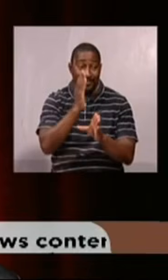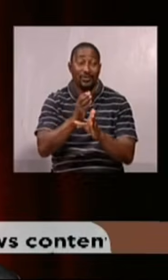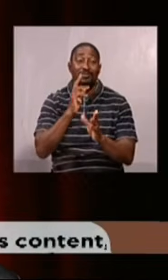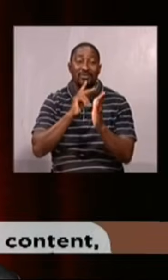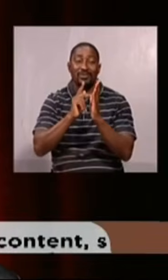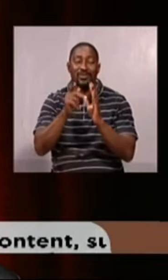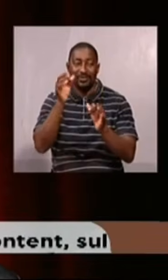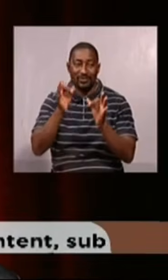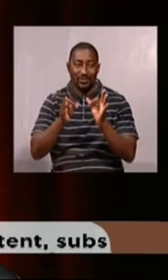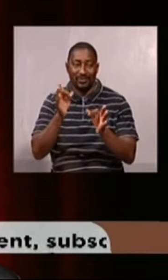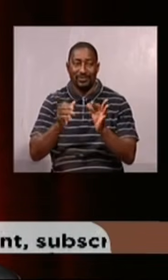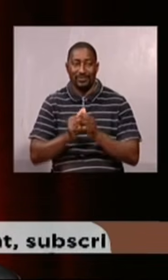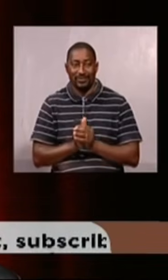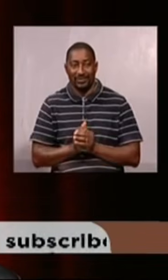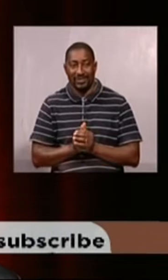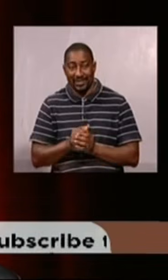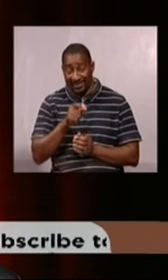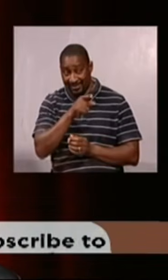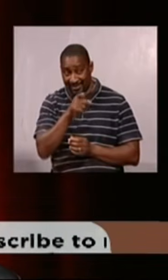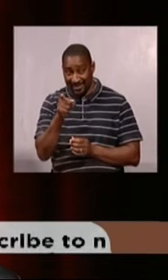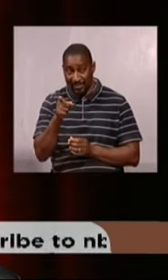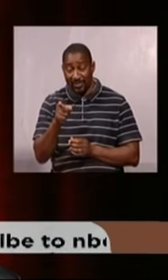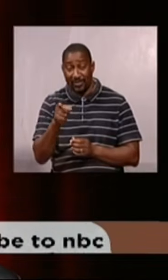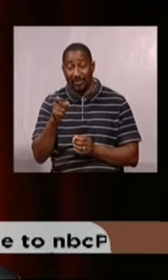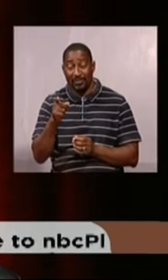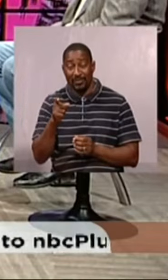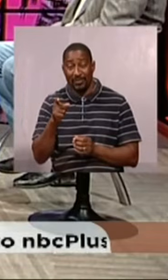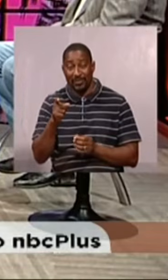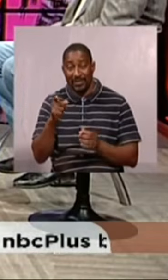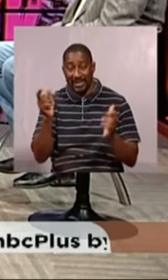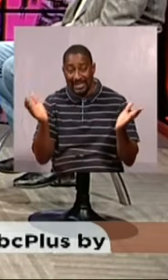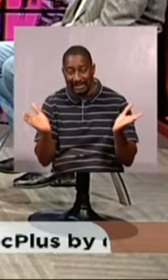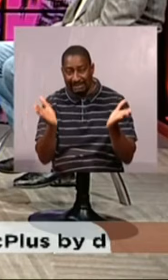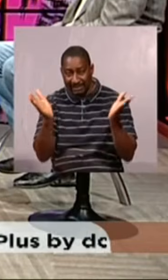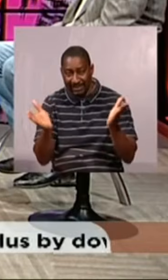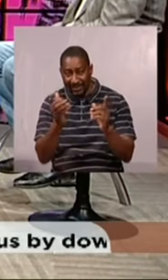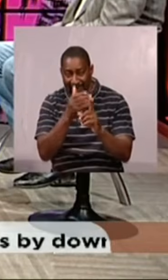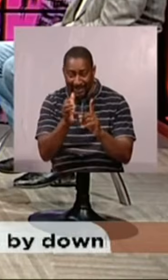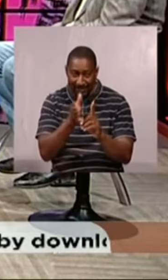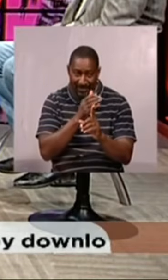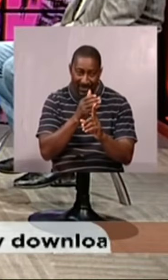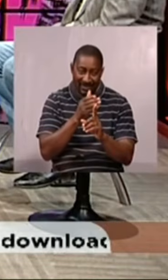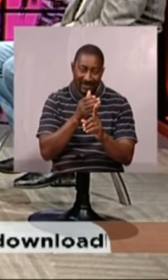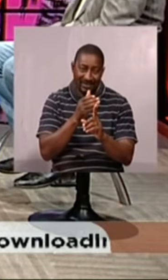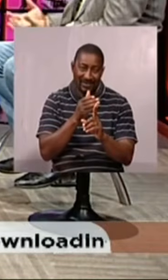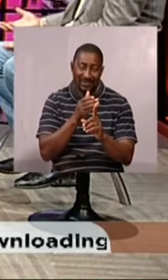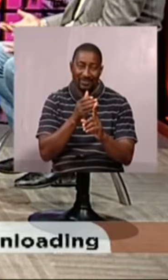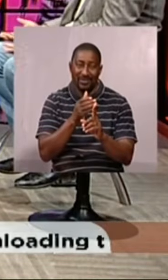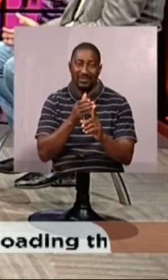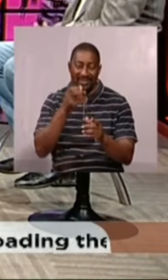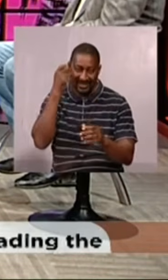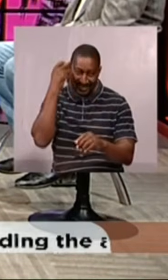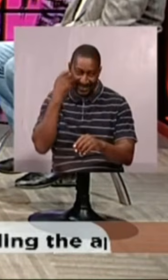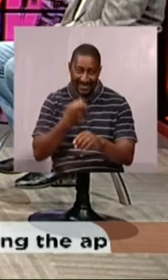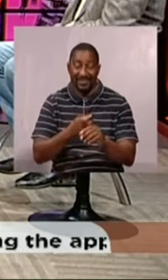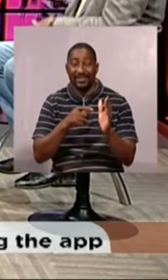that goes along with your whole political campaign. No, absolutely. Look, it's also very difficult to prove that it's you online. Yeah. It